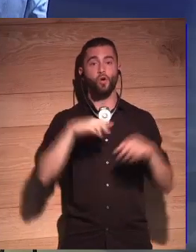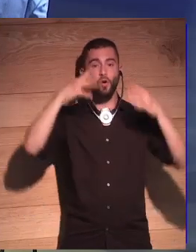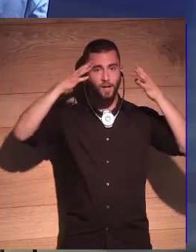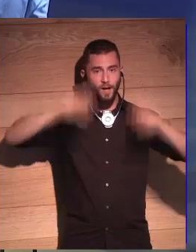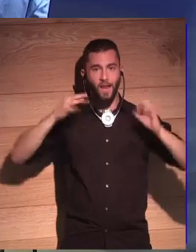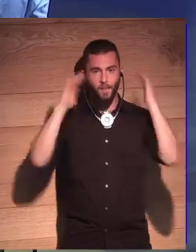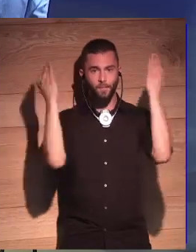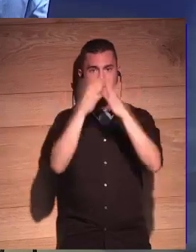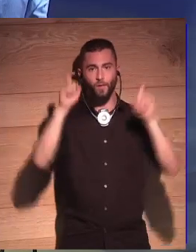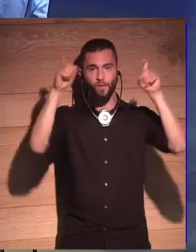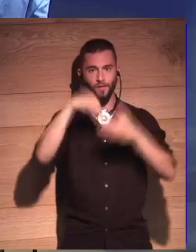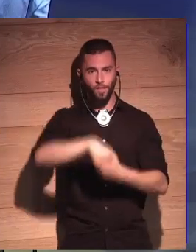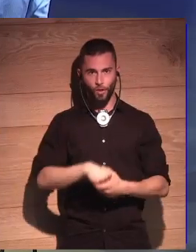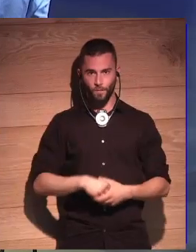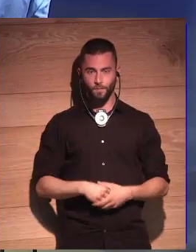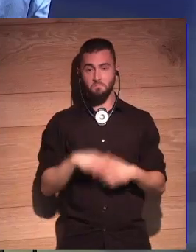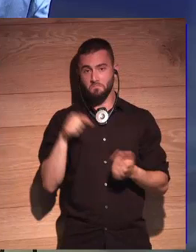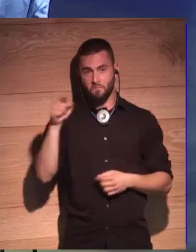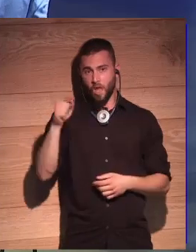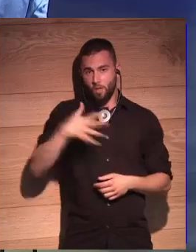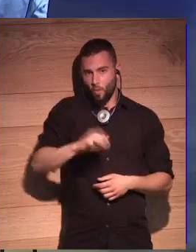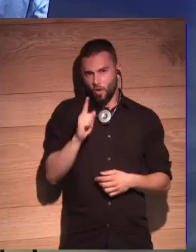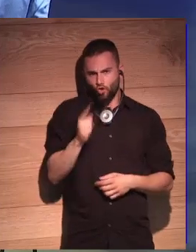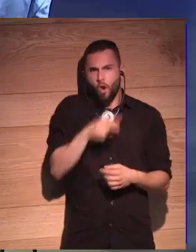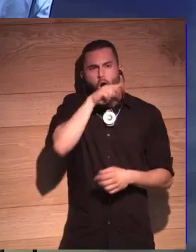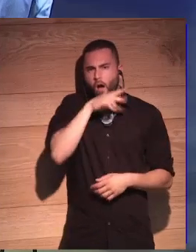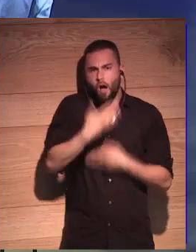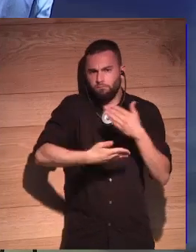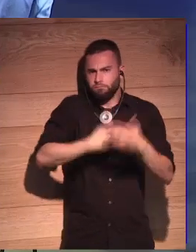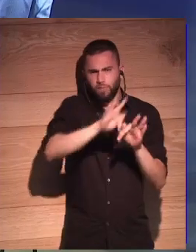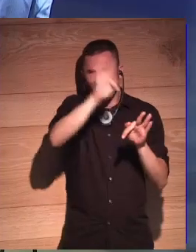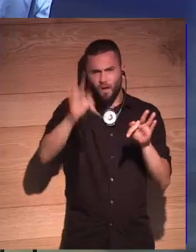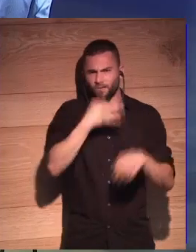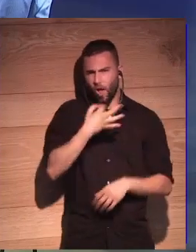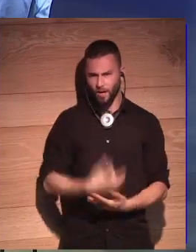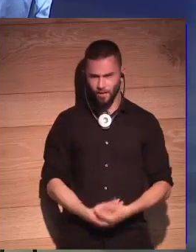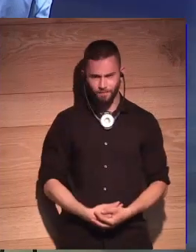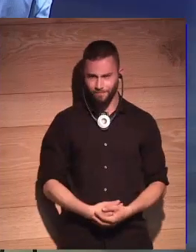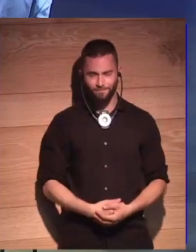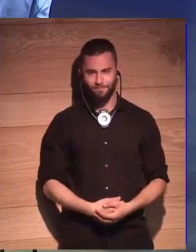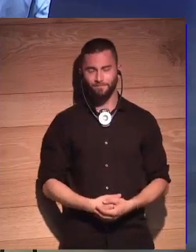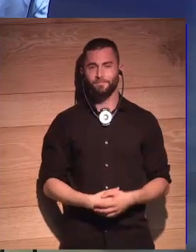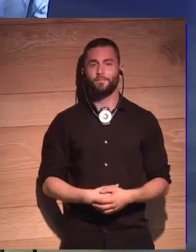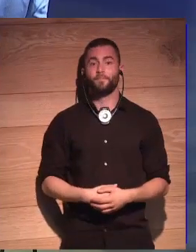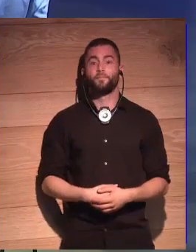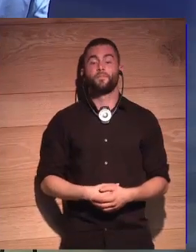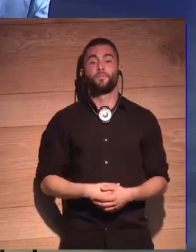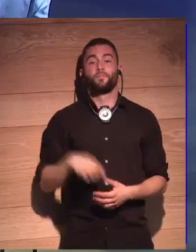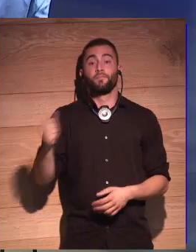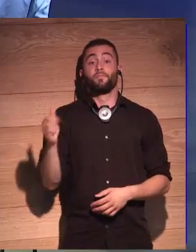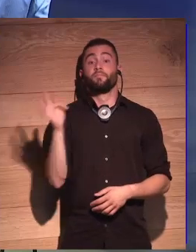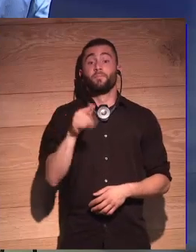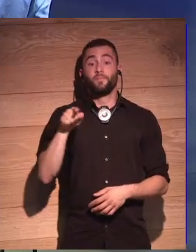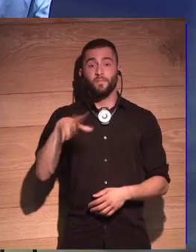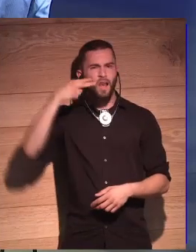Education. He has also authored the white paper on virtual reality in education, and we could leave him here alone on the stage and he